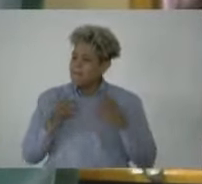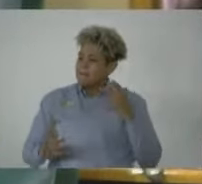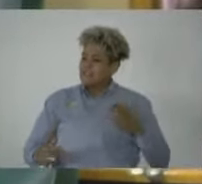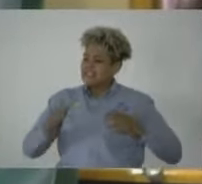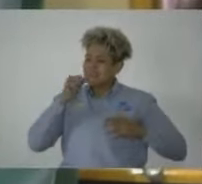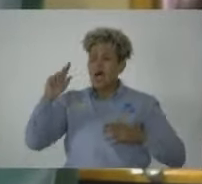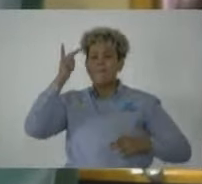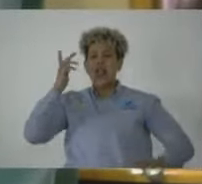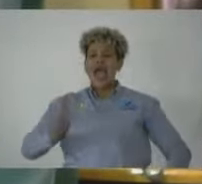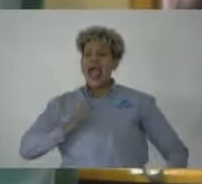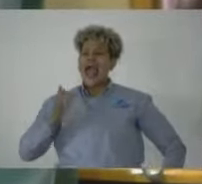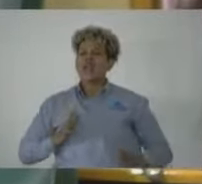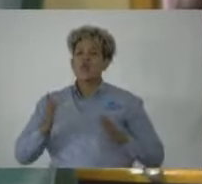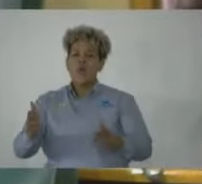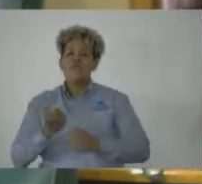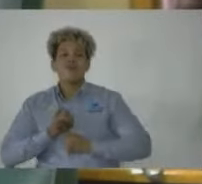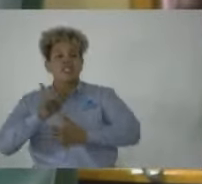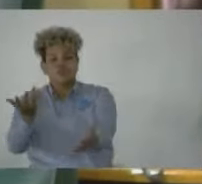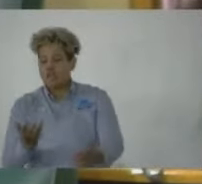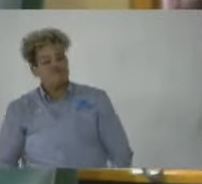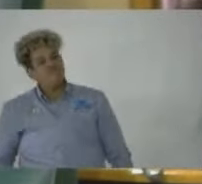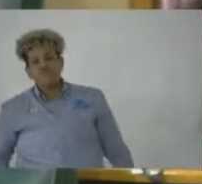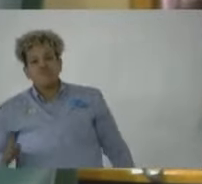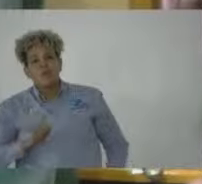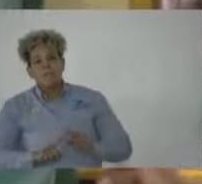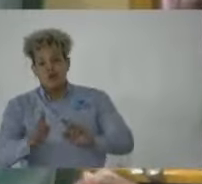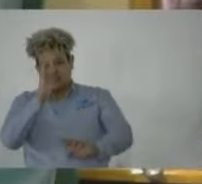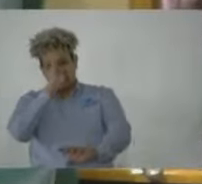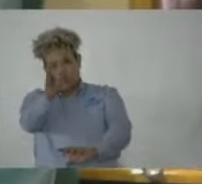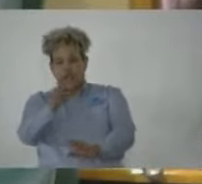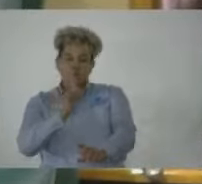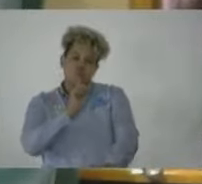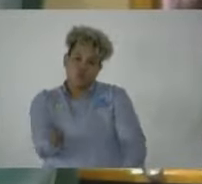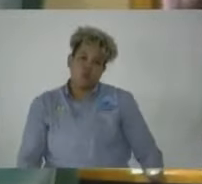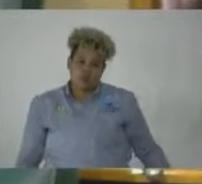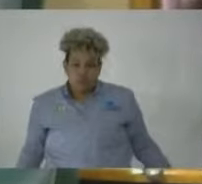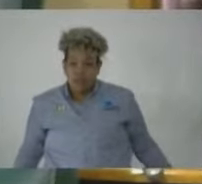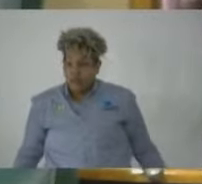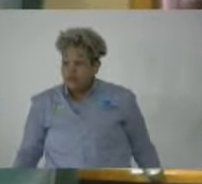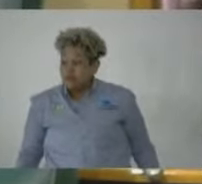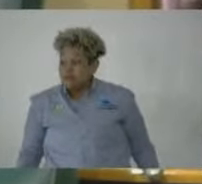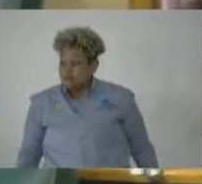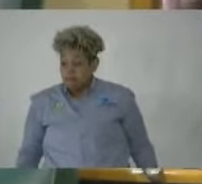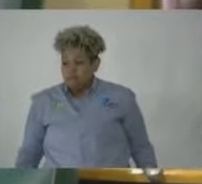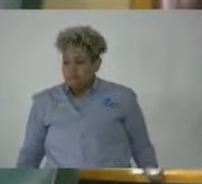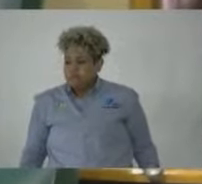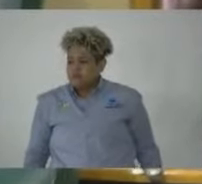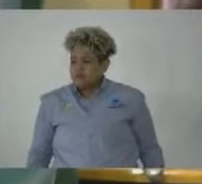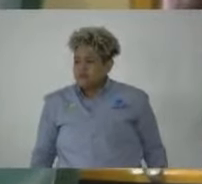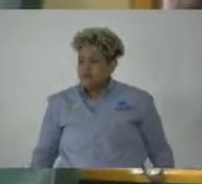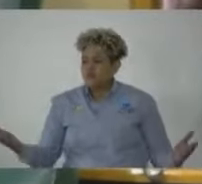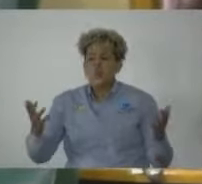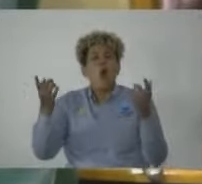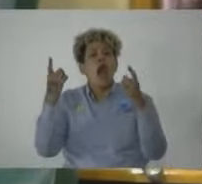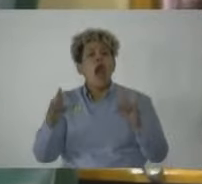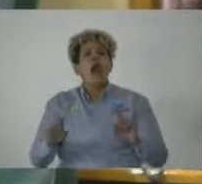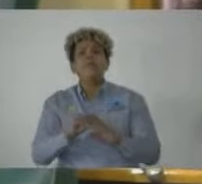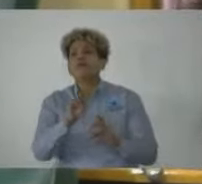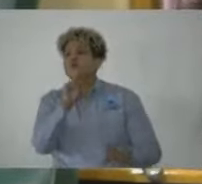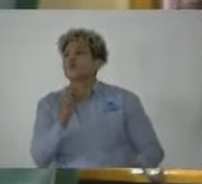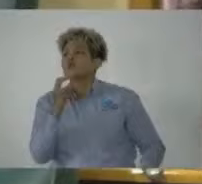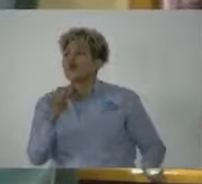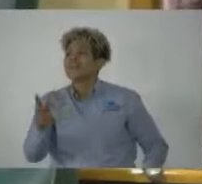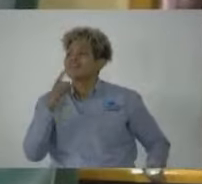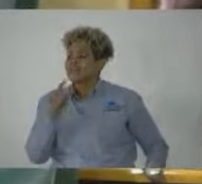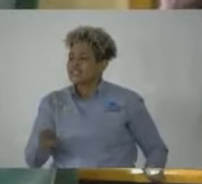politically elegant way of expressing it, but it was the truth. And so what you had happening, Madam Speaker, is